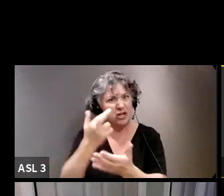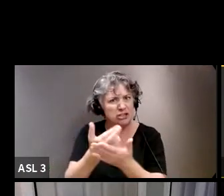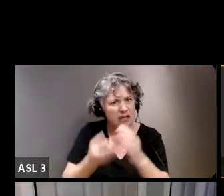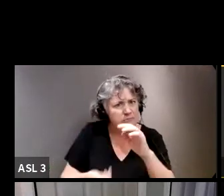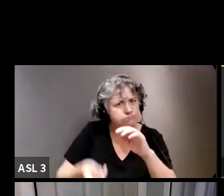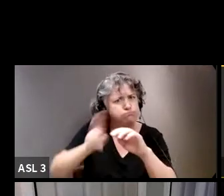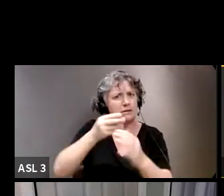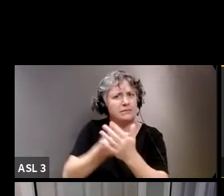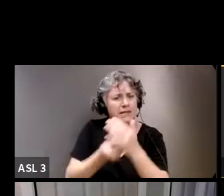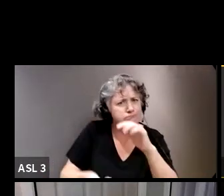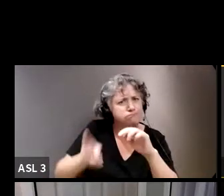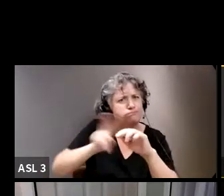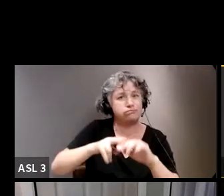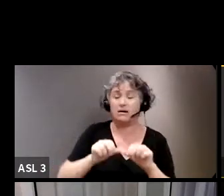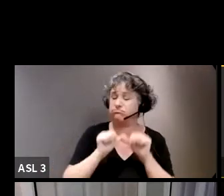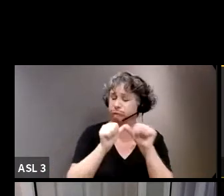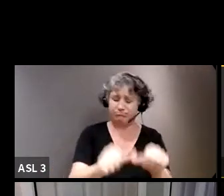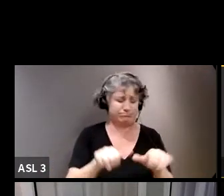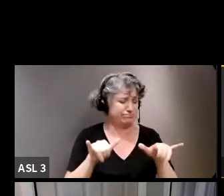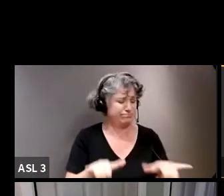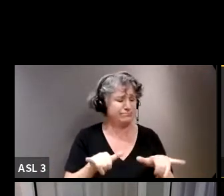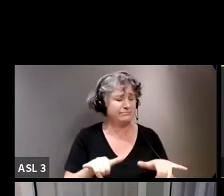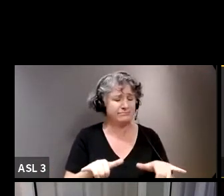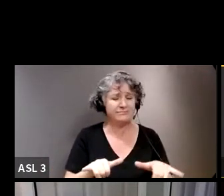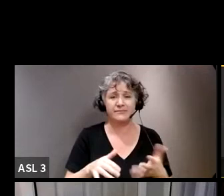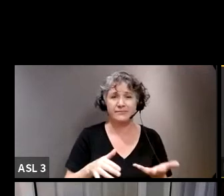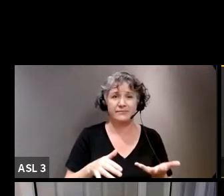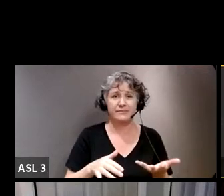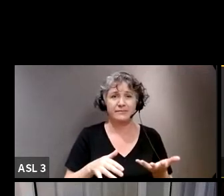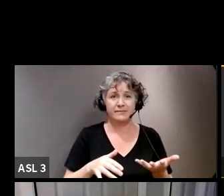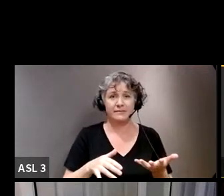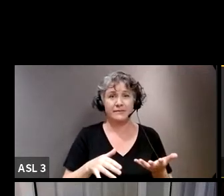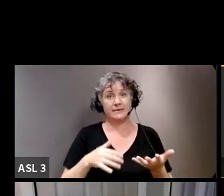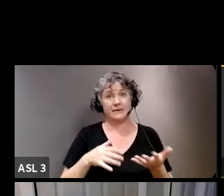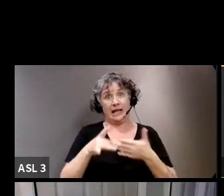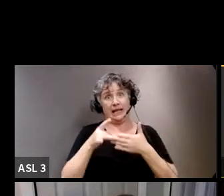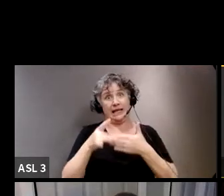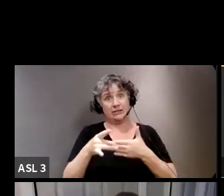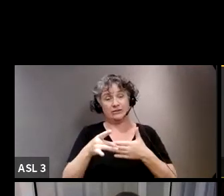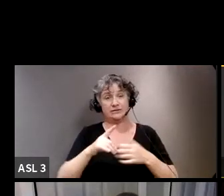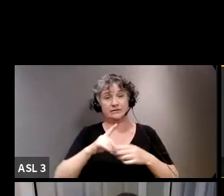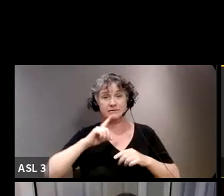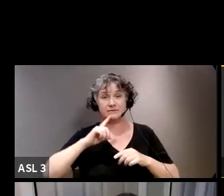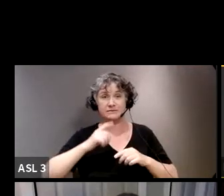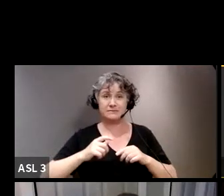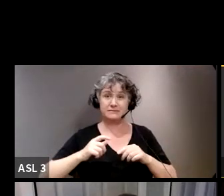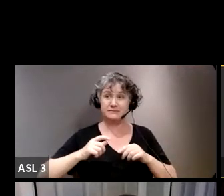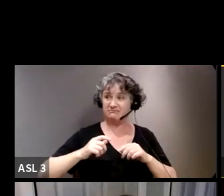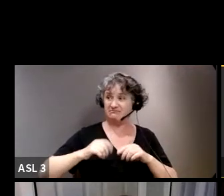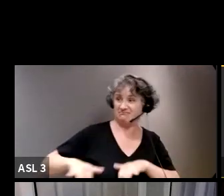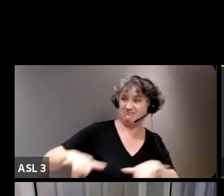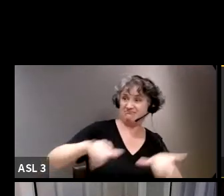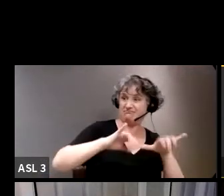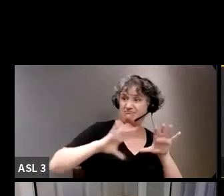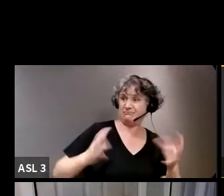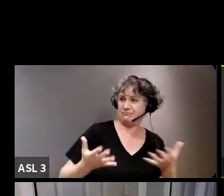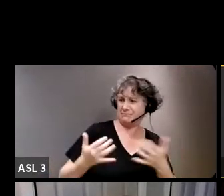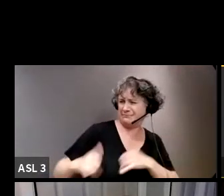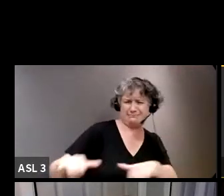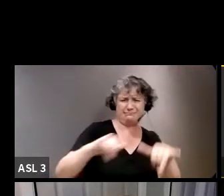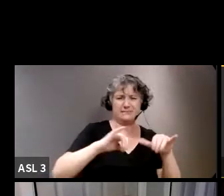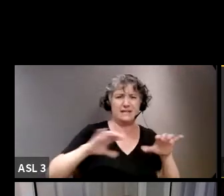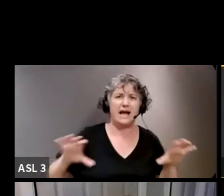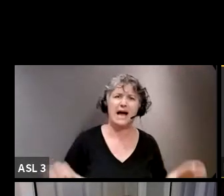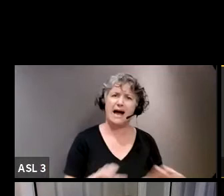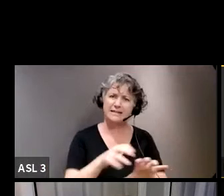to do so and i am joined with a command team of leaders who have committed themselves similarly and we have been active on